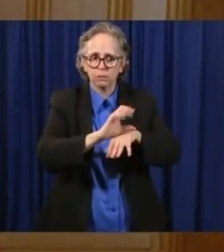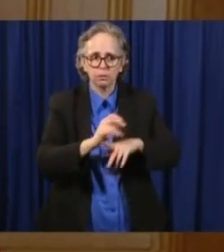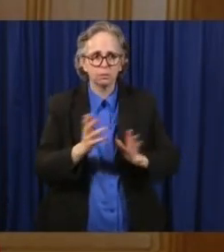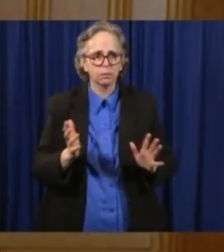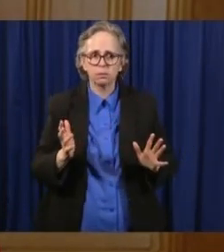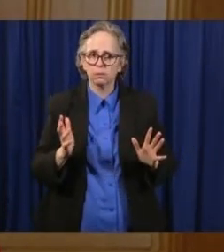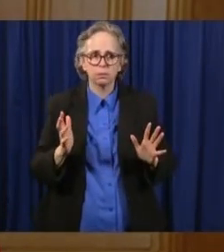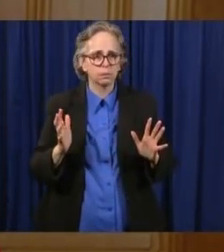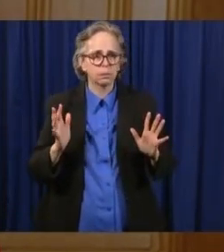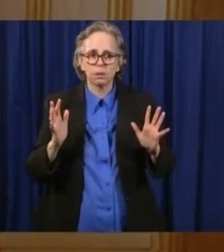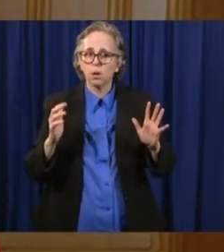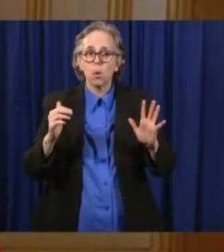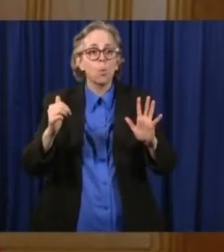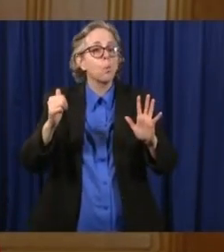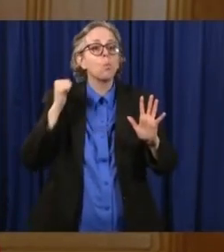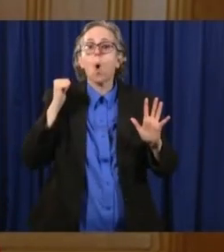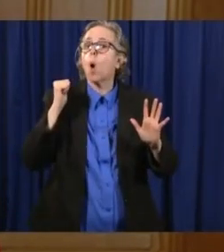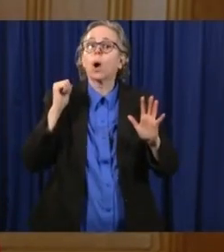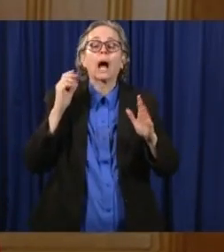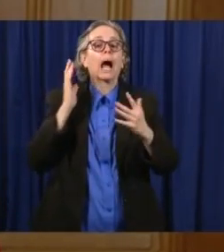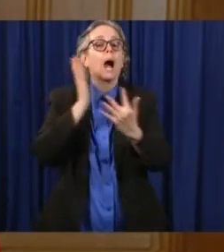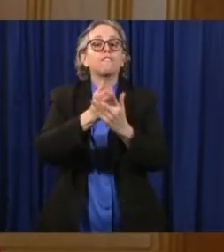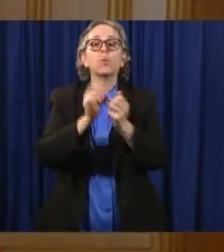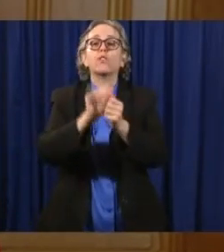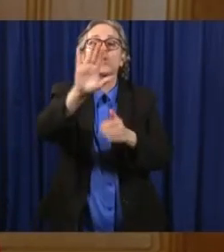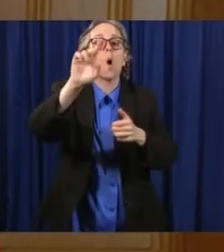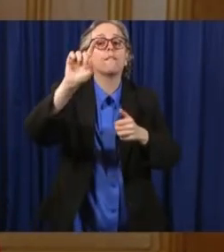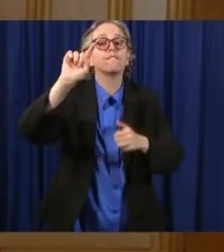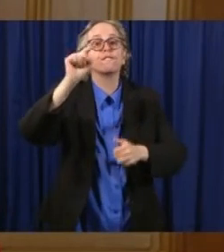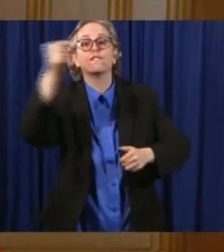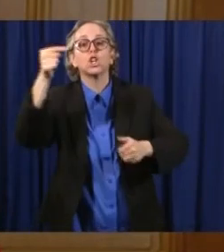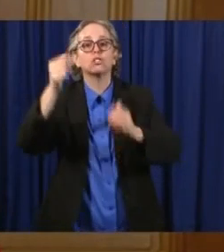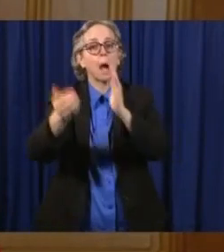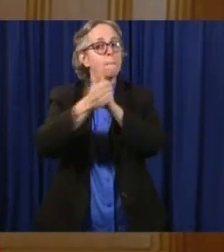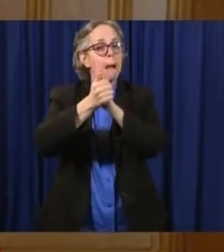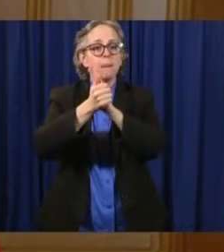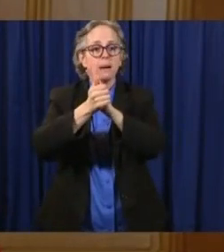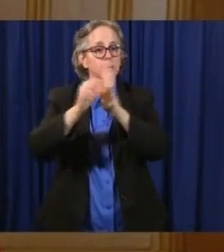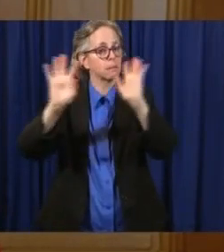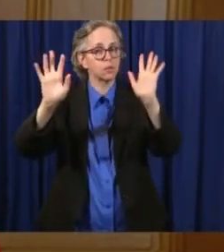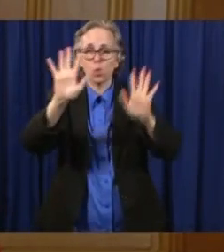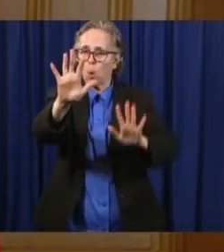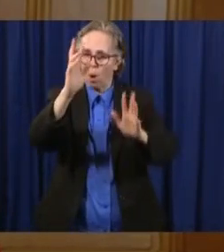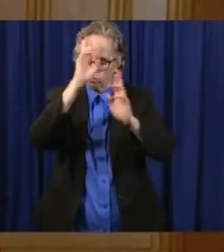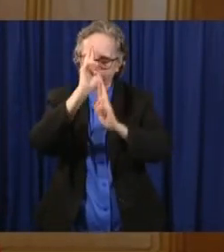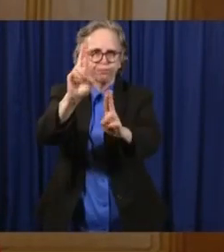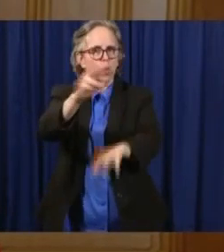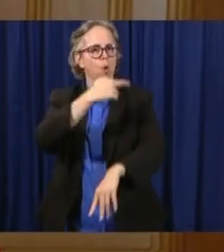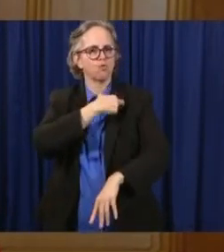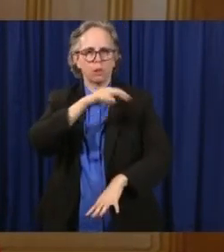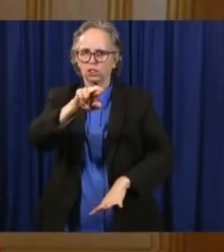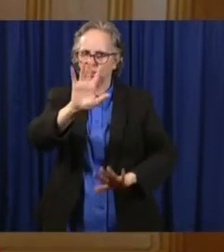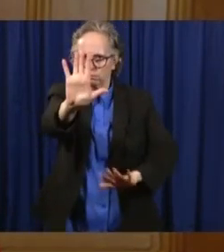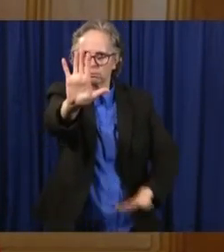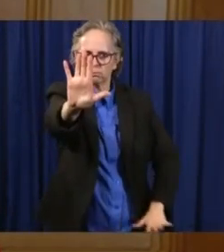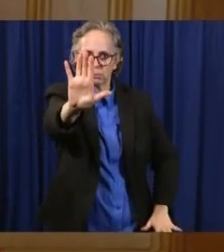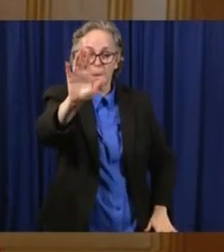First Amendment rights to practice your religion. But I don't know any